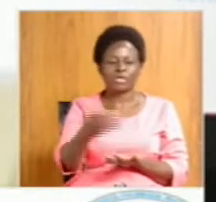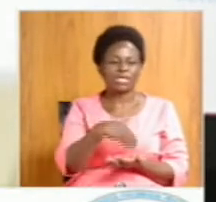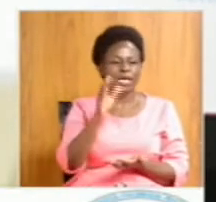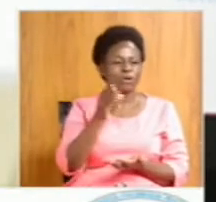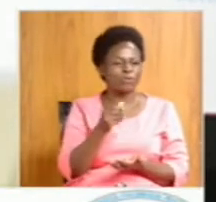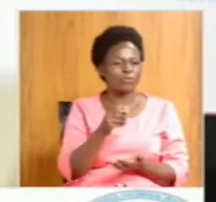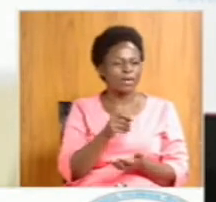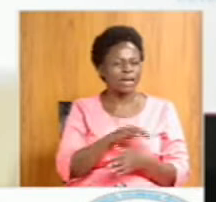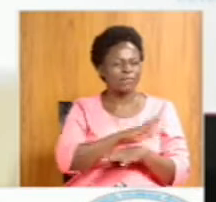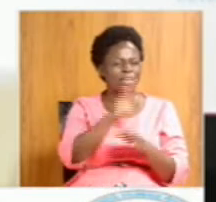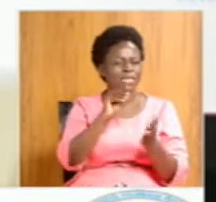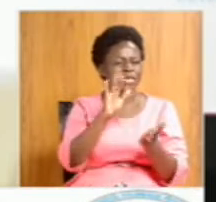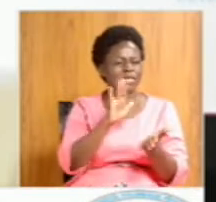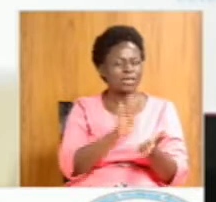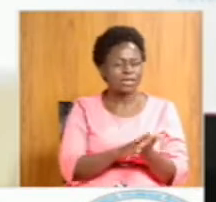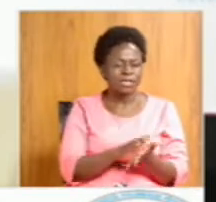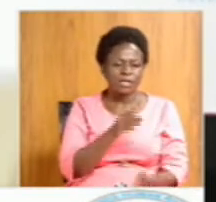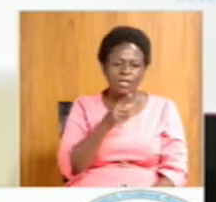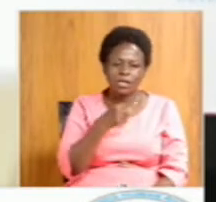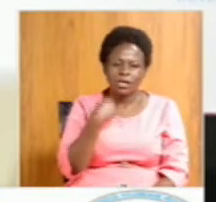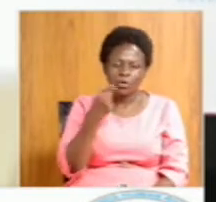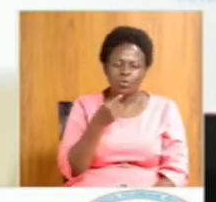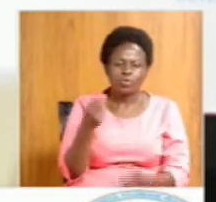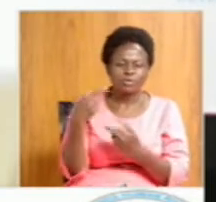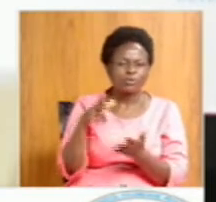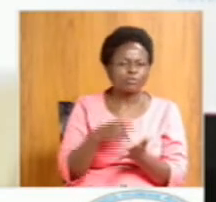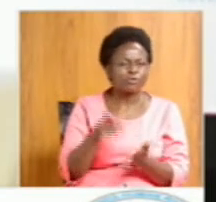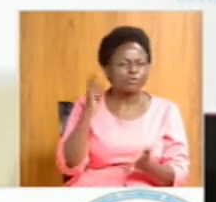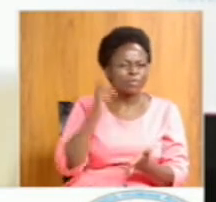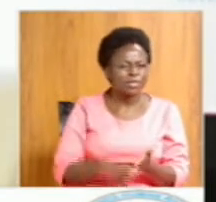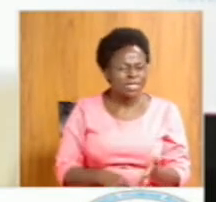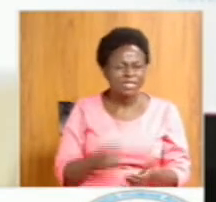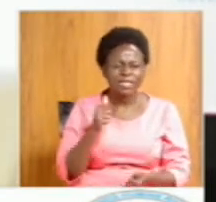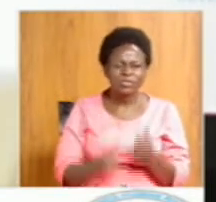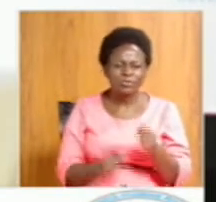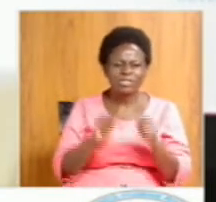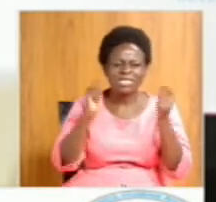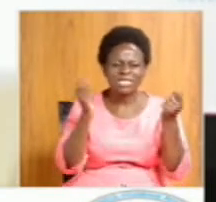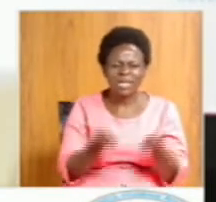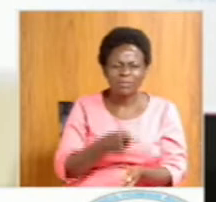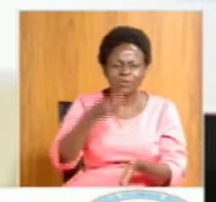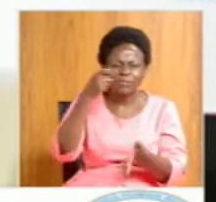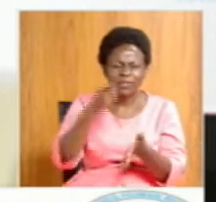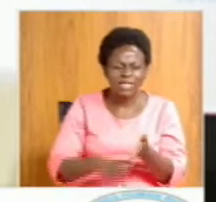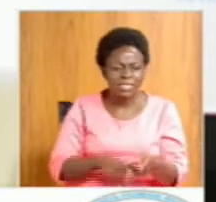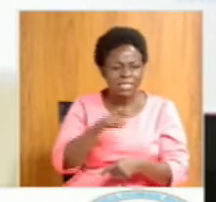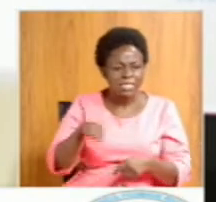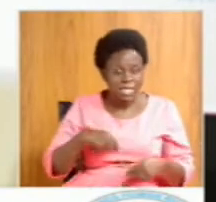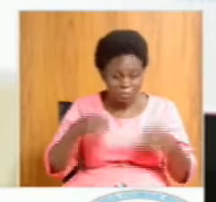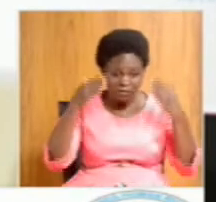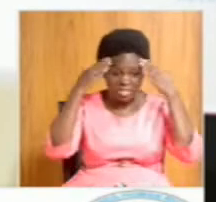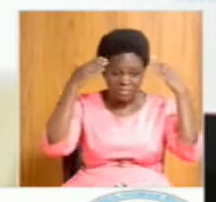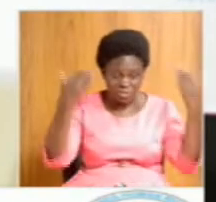but we don't have a clear database on who is supposed to pay tax what kind of tax is supposed to be paid even the fact that some of us don't know that